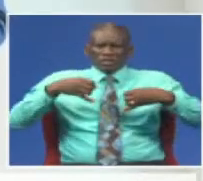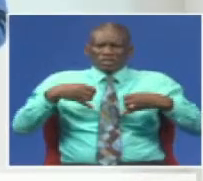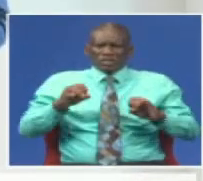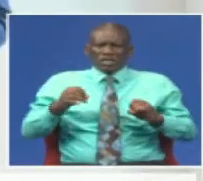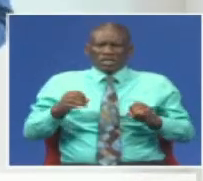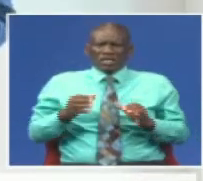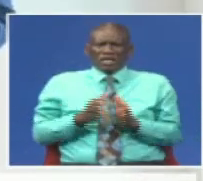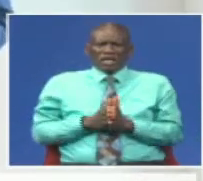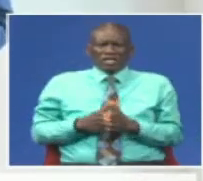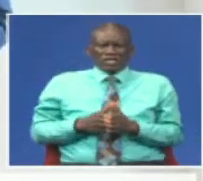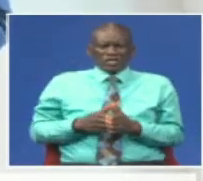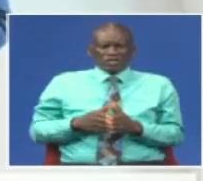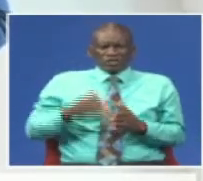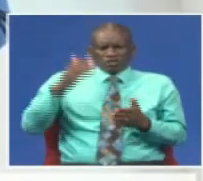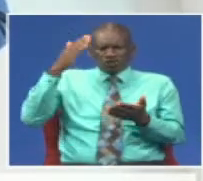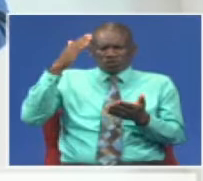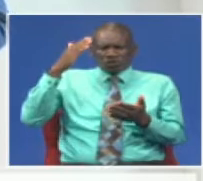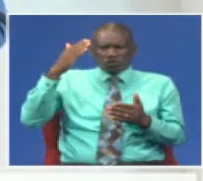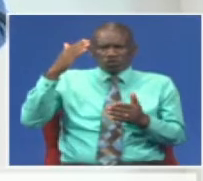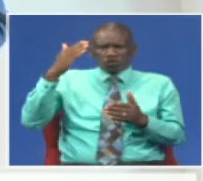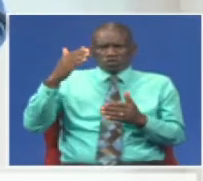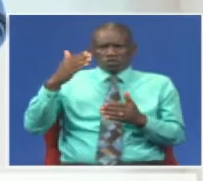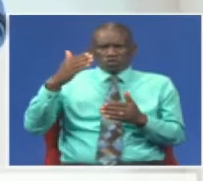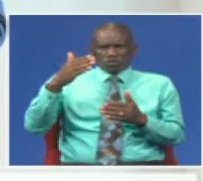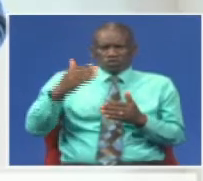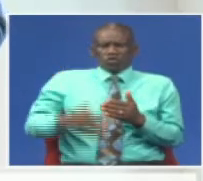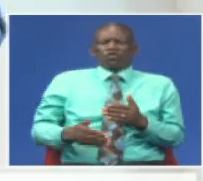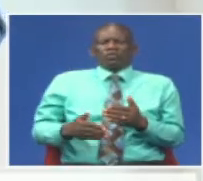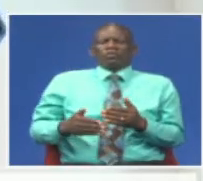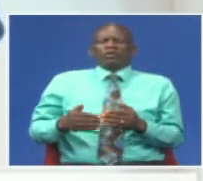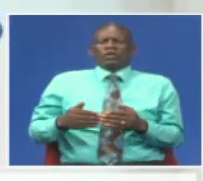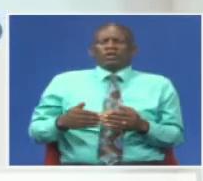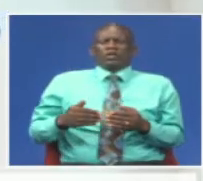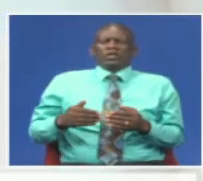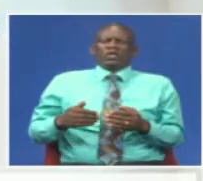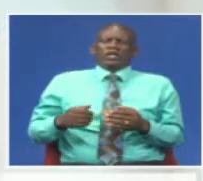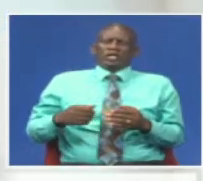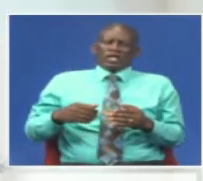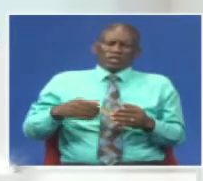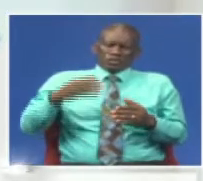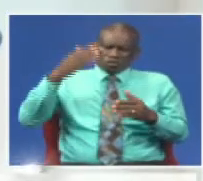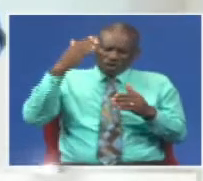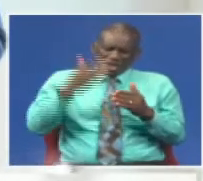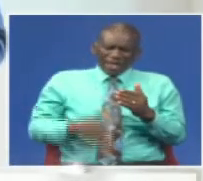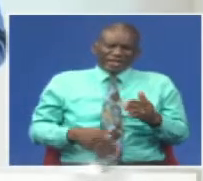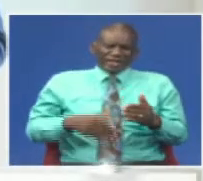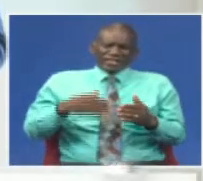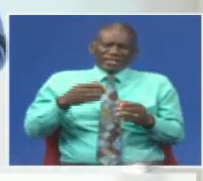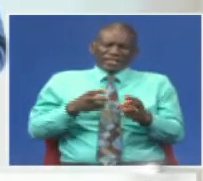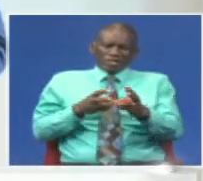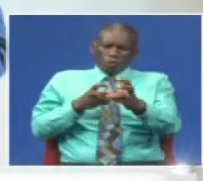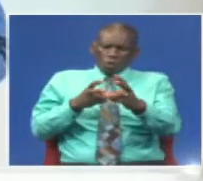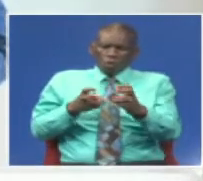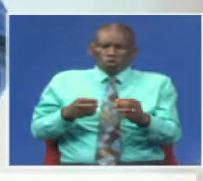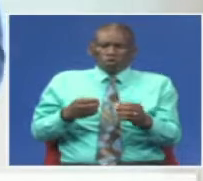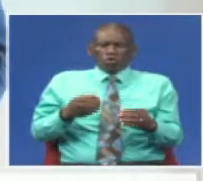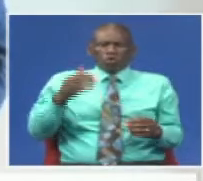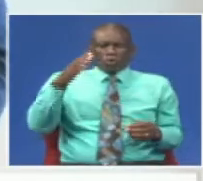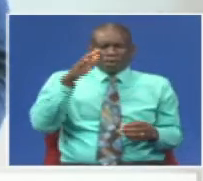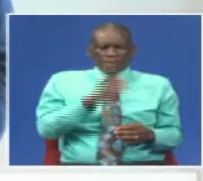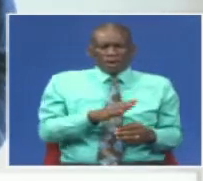peace first, to bring an end to the fighting, to get back